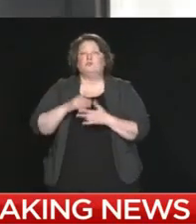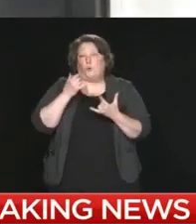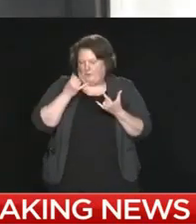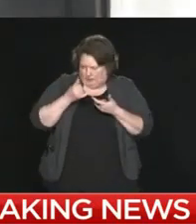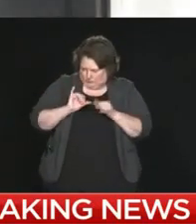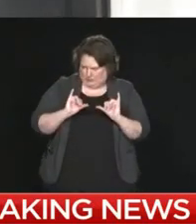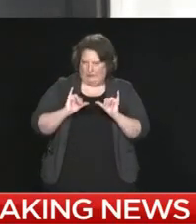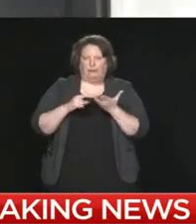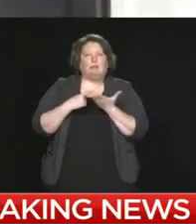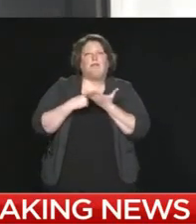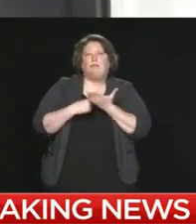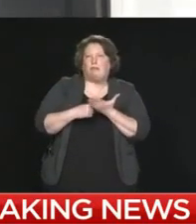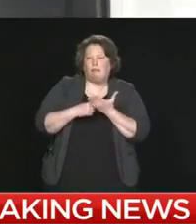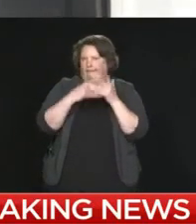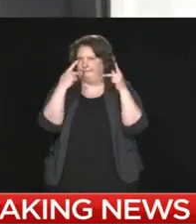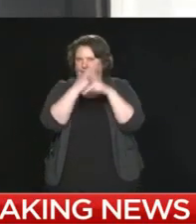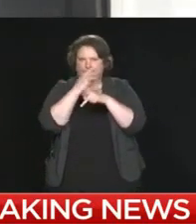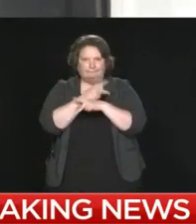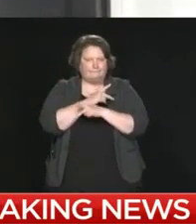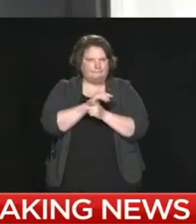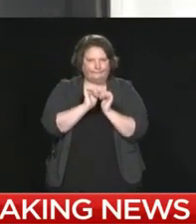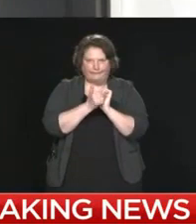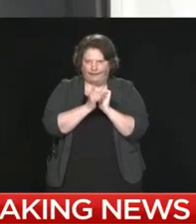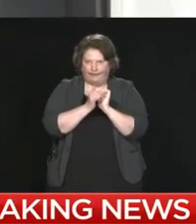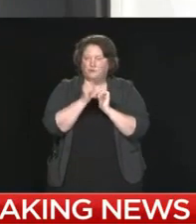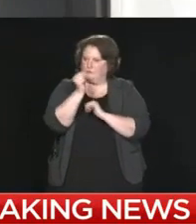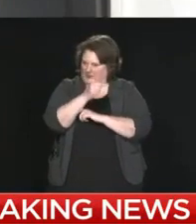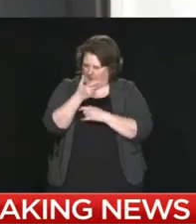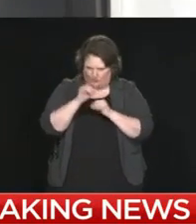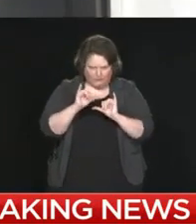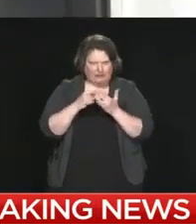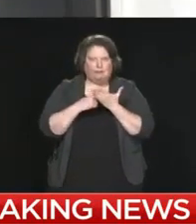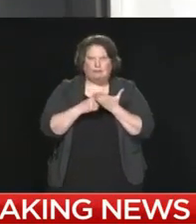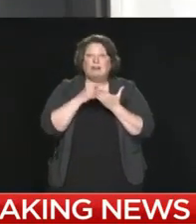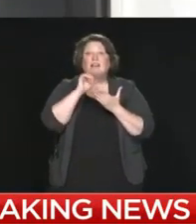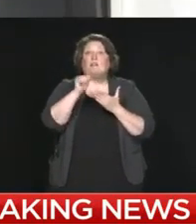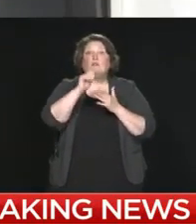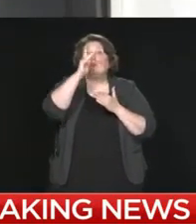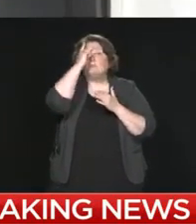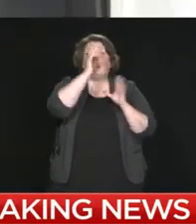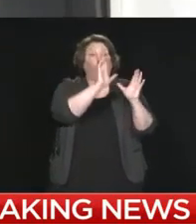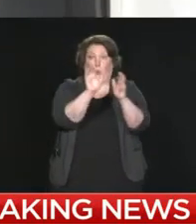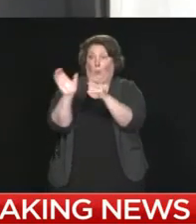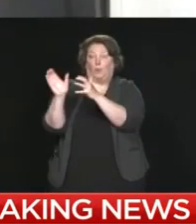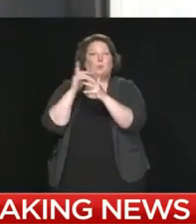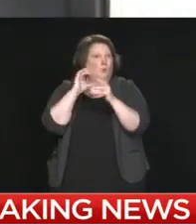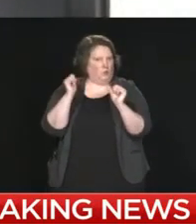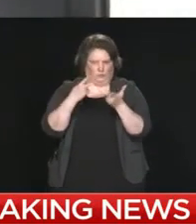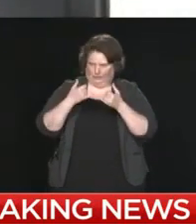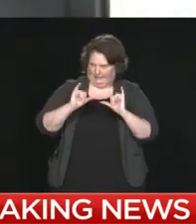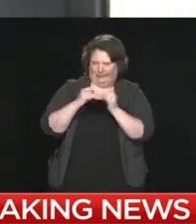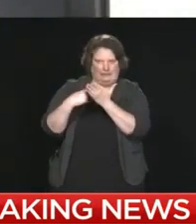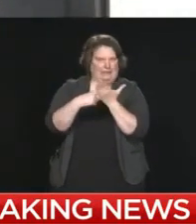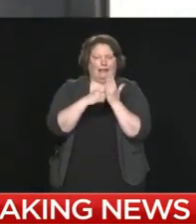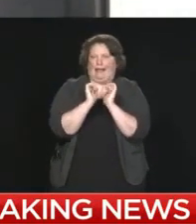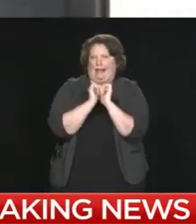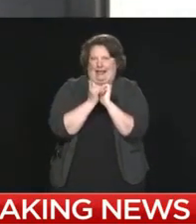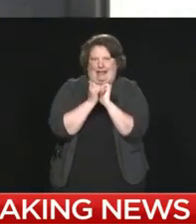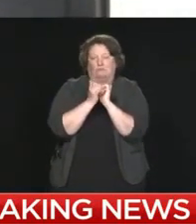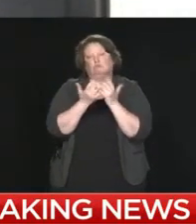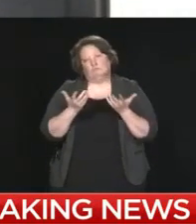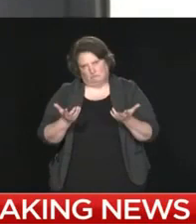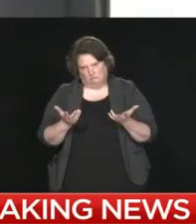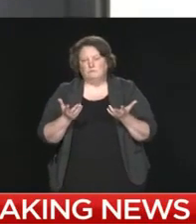are underway at the government level, but also with the other parties. Yes, this is an issue that we are